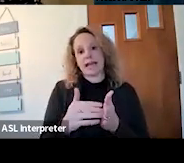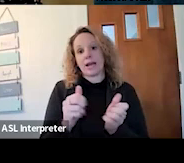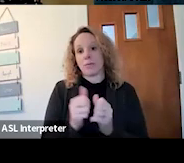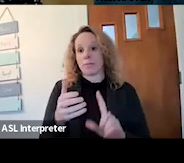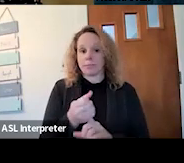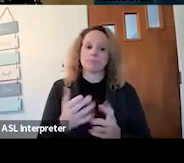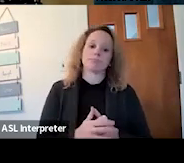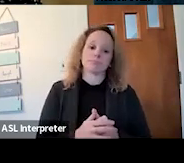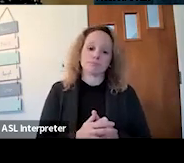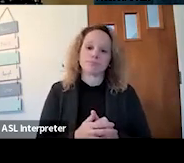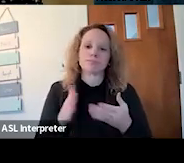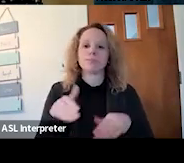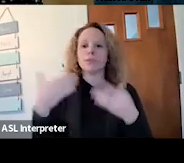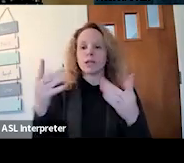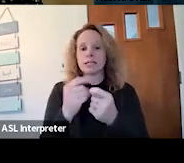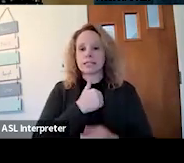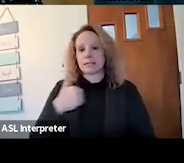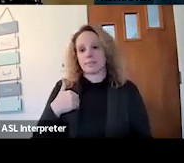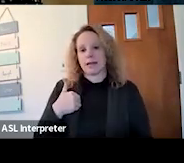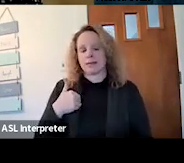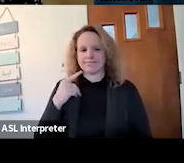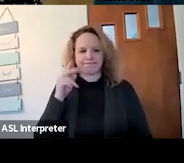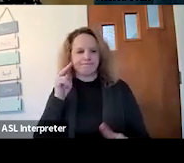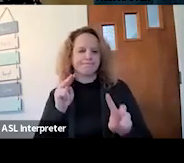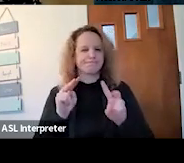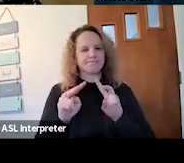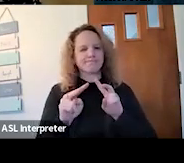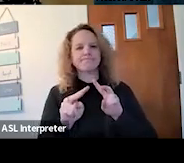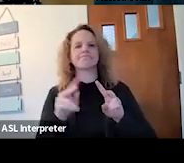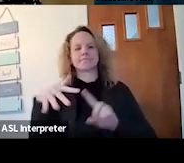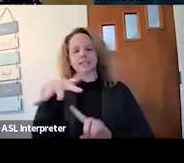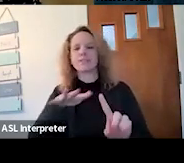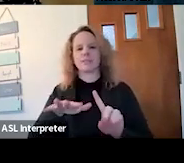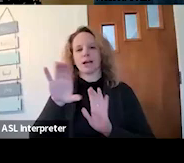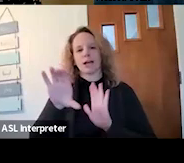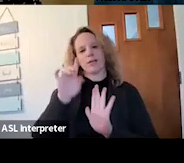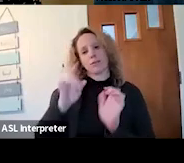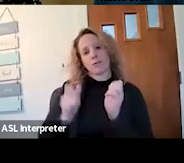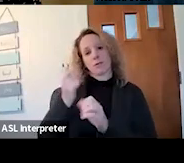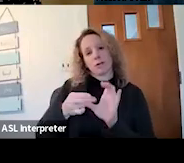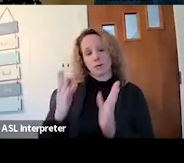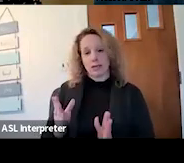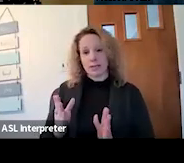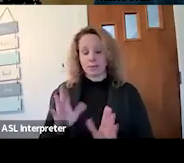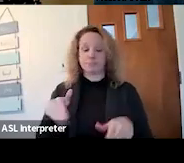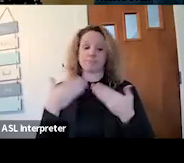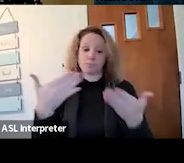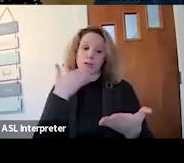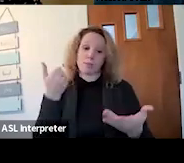also offers team members greater insight into the environment and characteristics of each participant, which